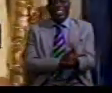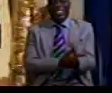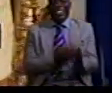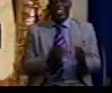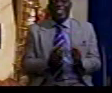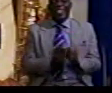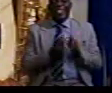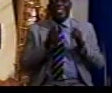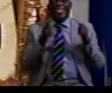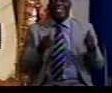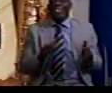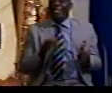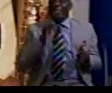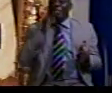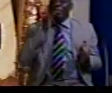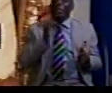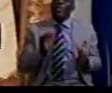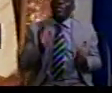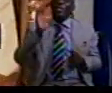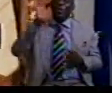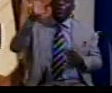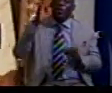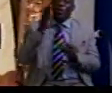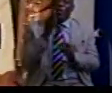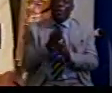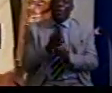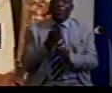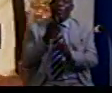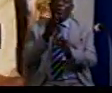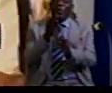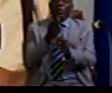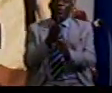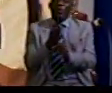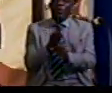morning. Great is thy